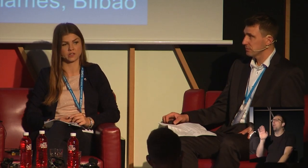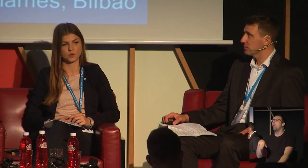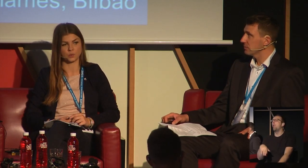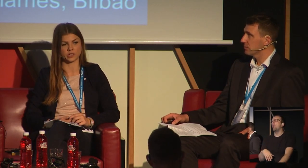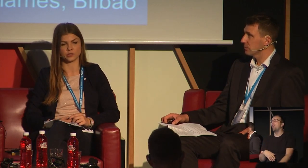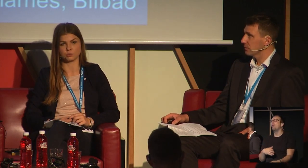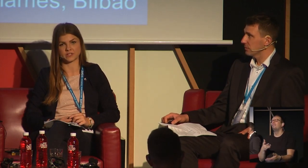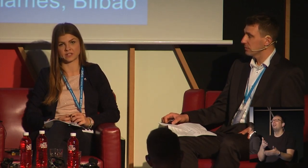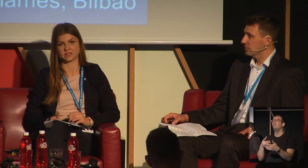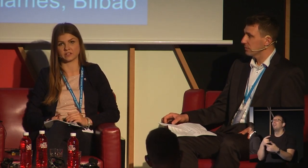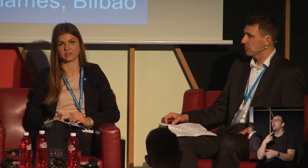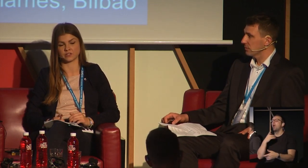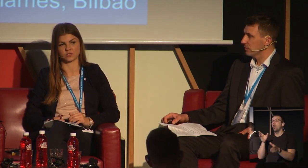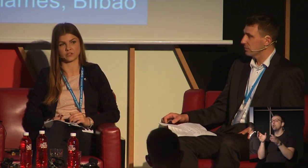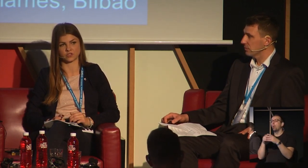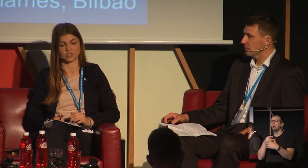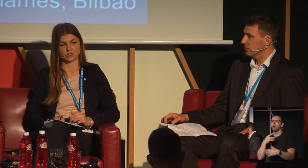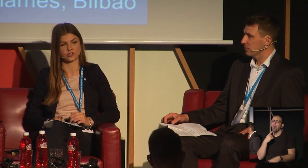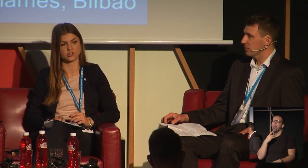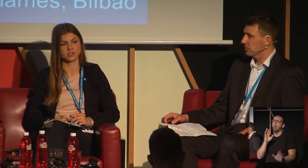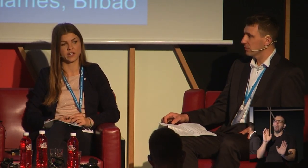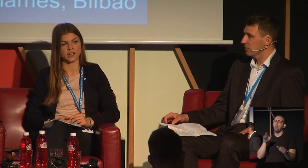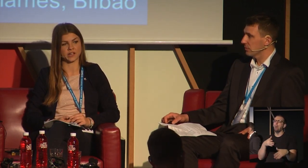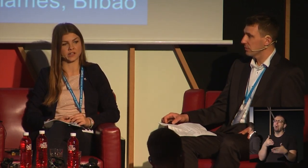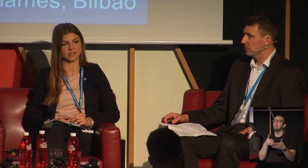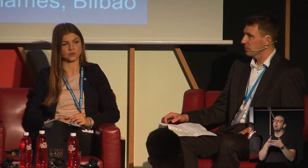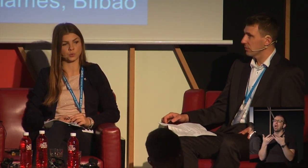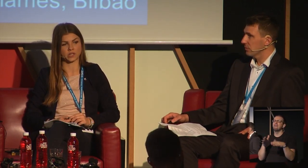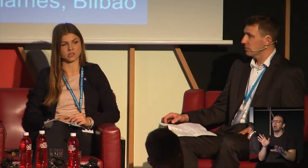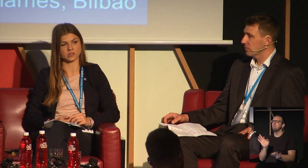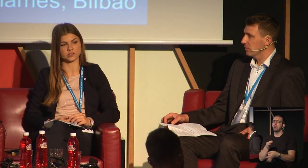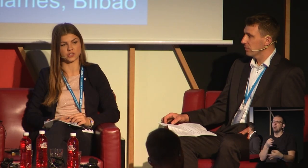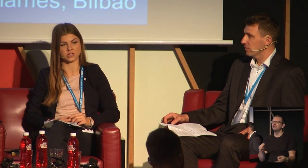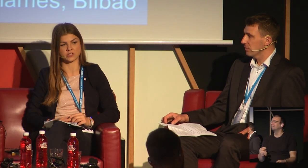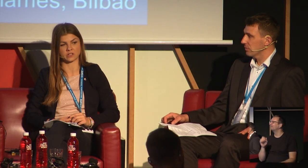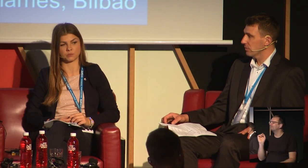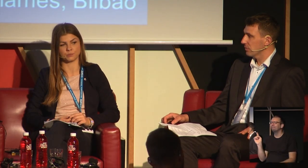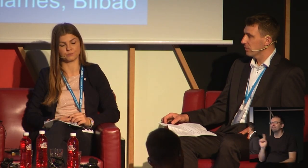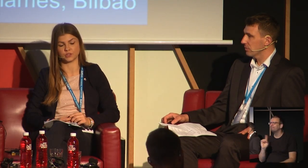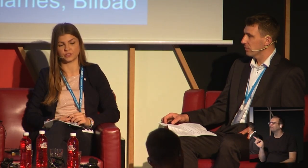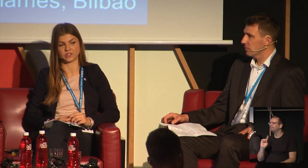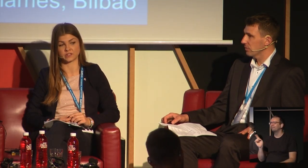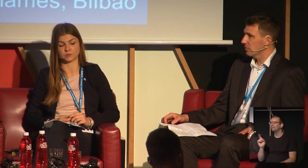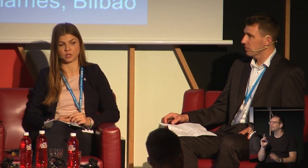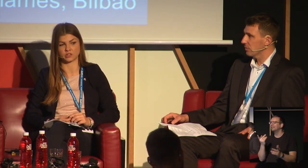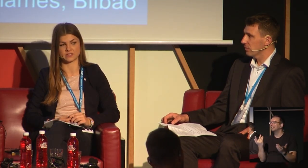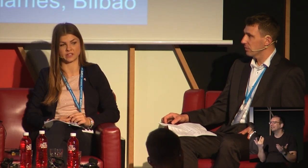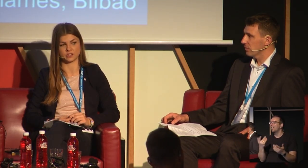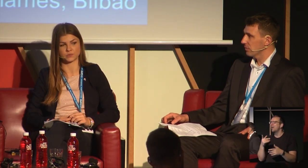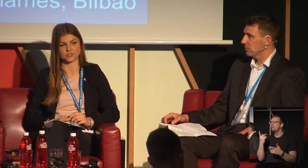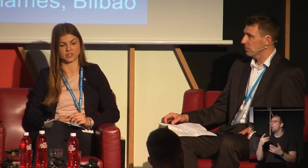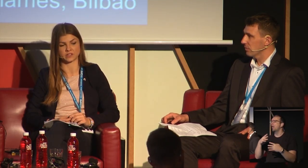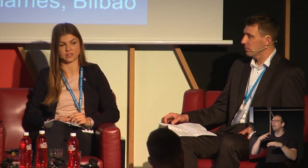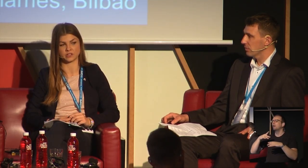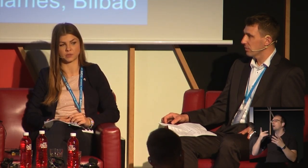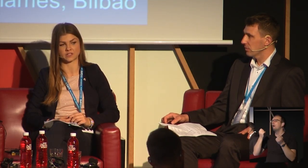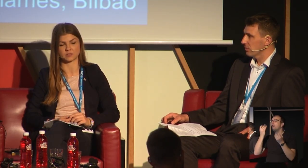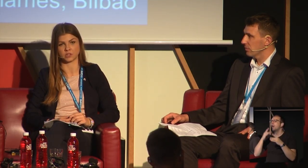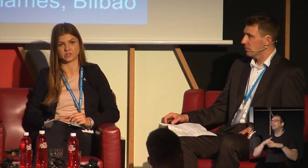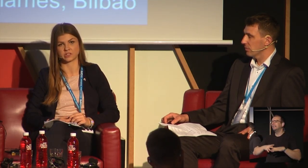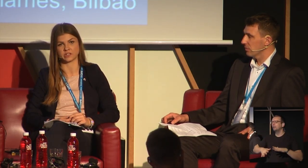things we can do beside the infrastructure, and if we cannot change some things about the stadiums and